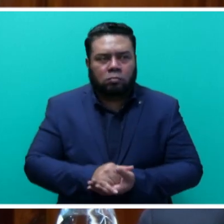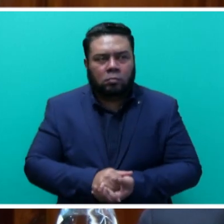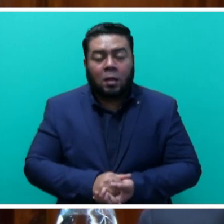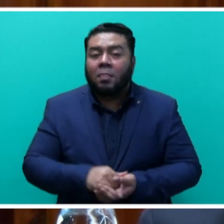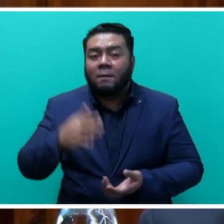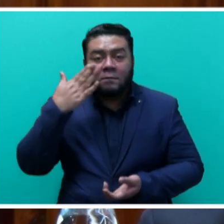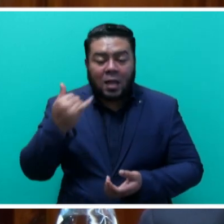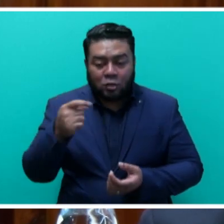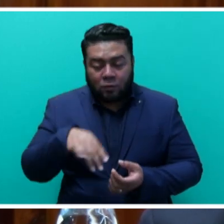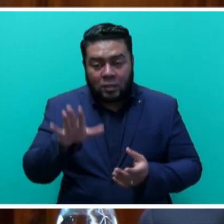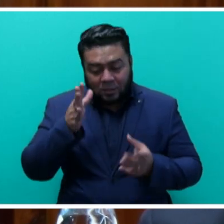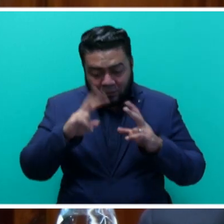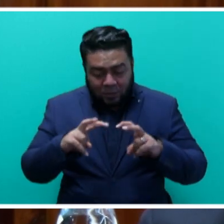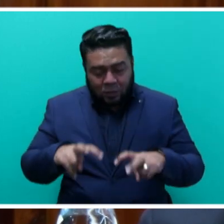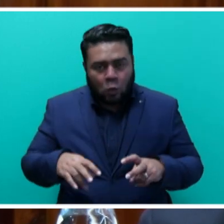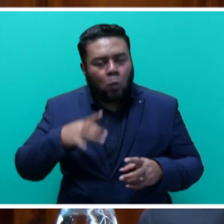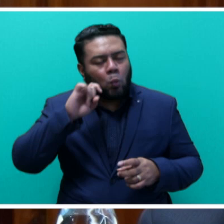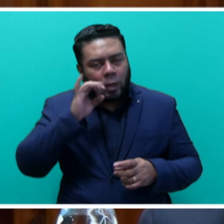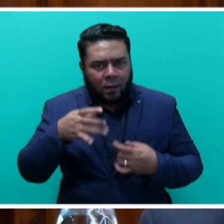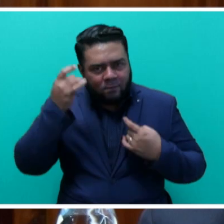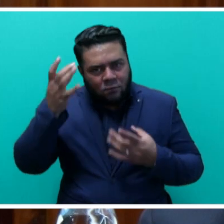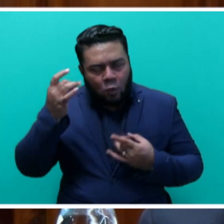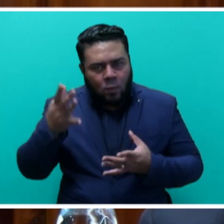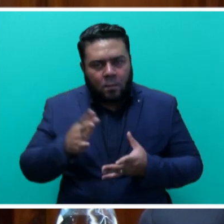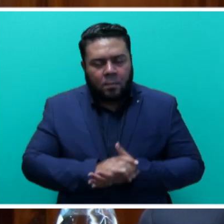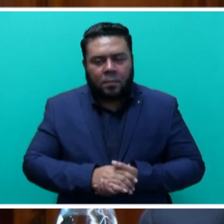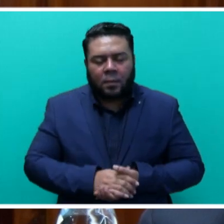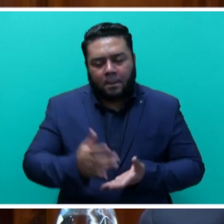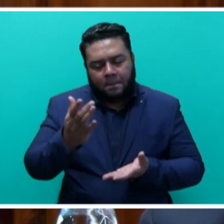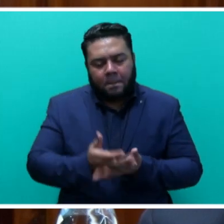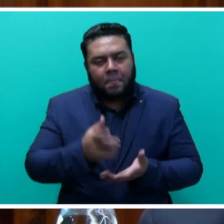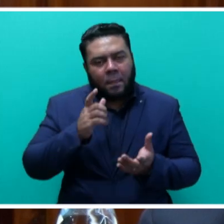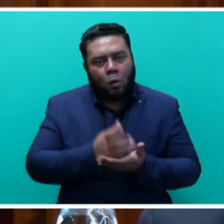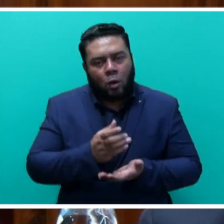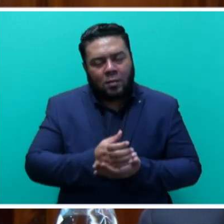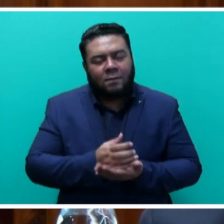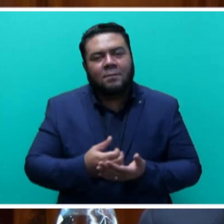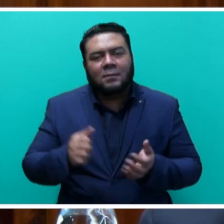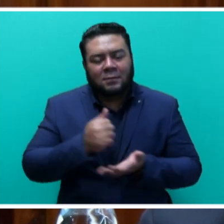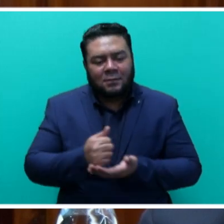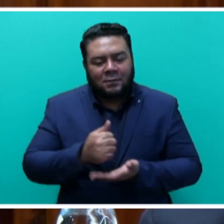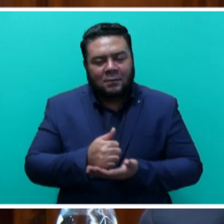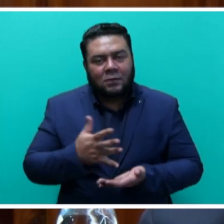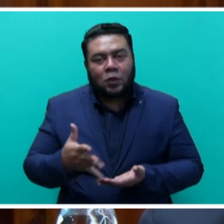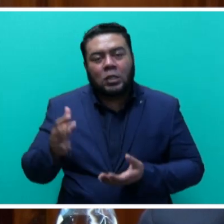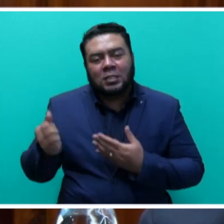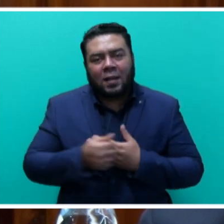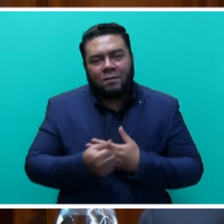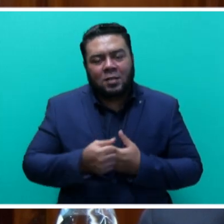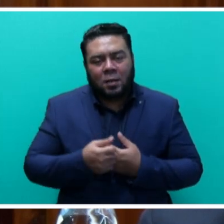of this investigation will inform any necessary corrective actions and enhancements to aviation safety protocols.